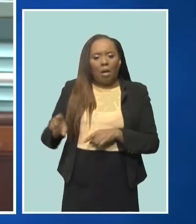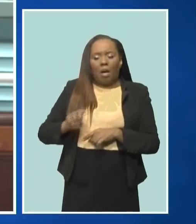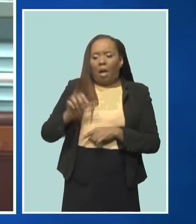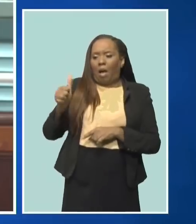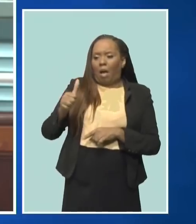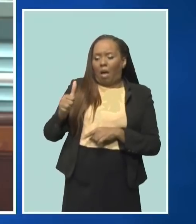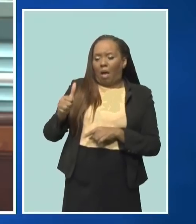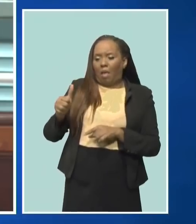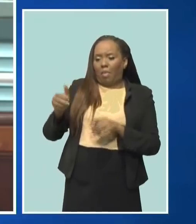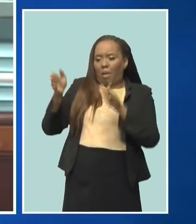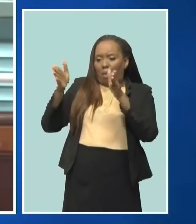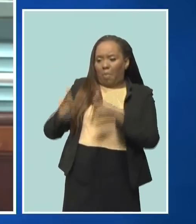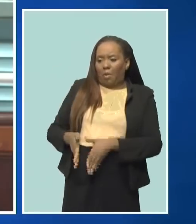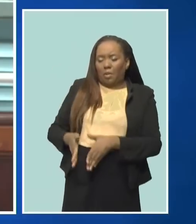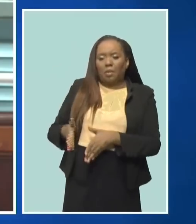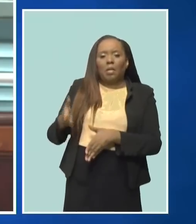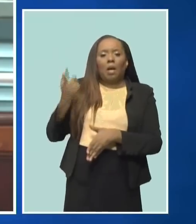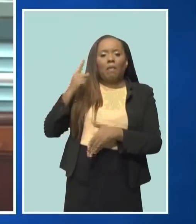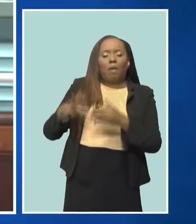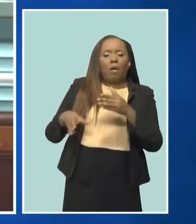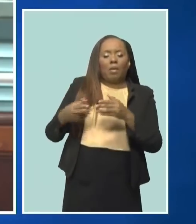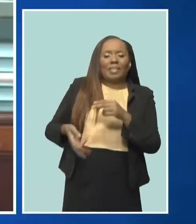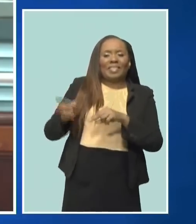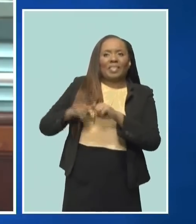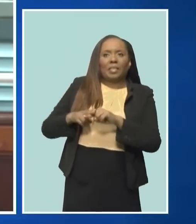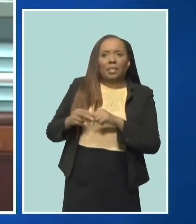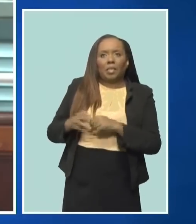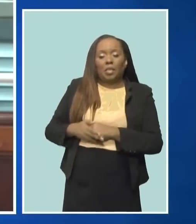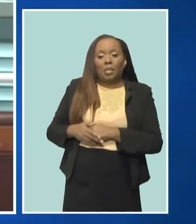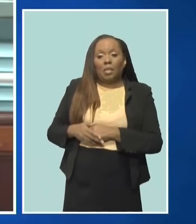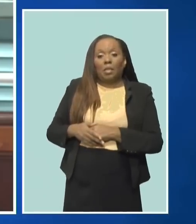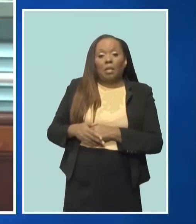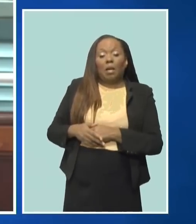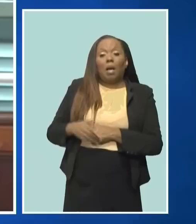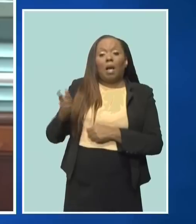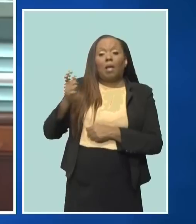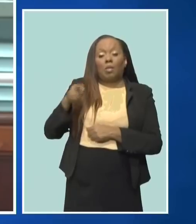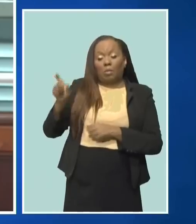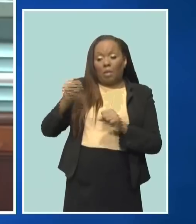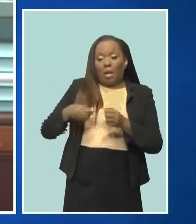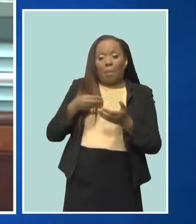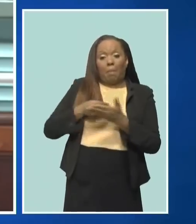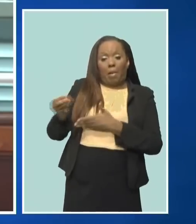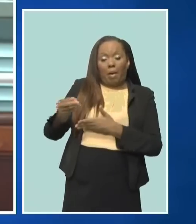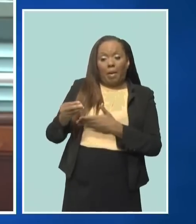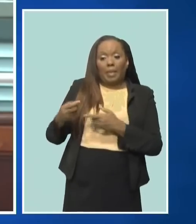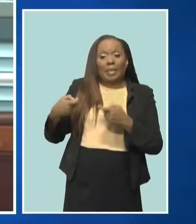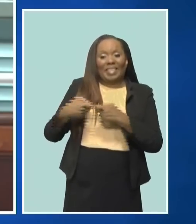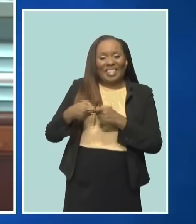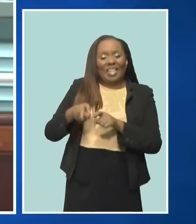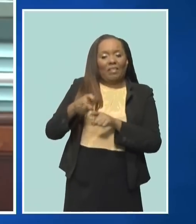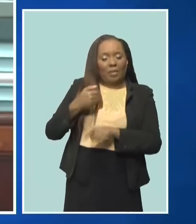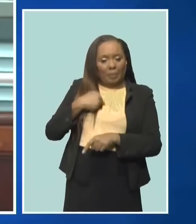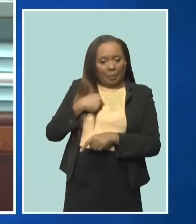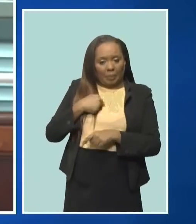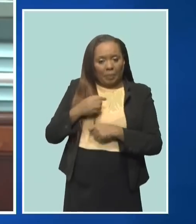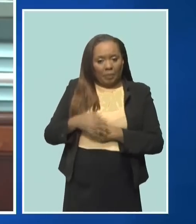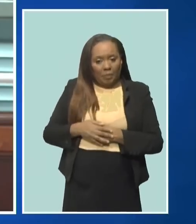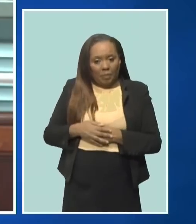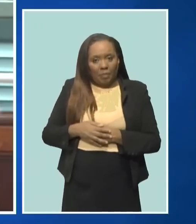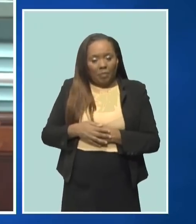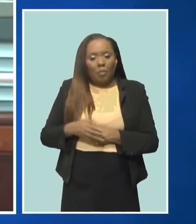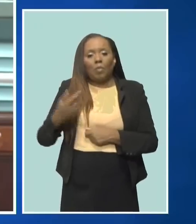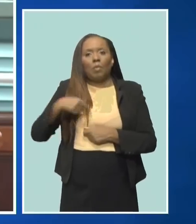I can generate and sell to you, and you can purchase from me within the context of a grid that